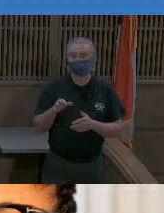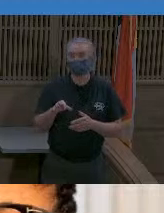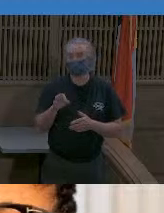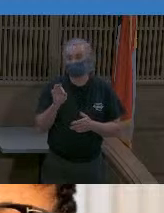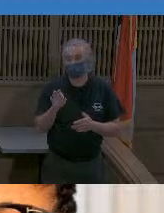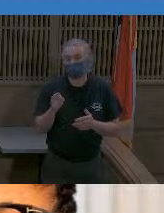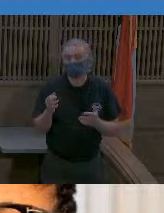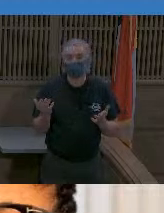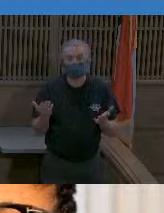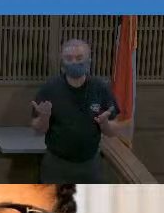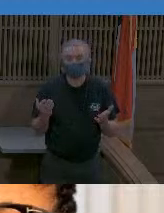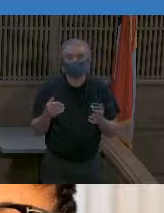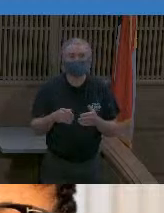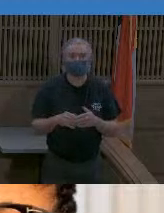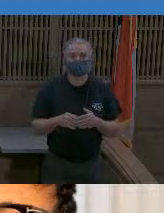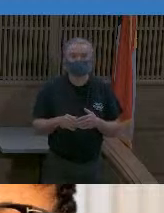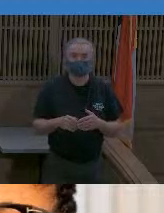live